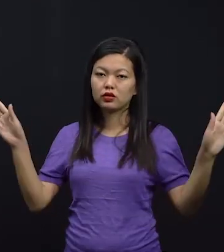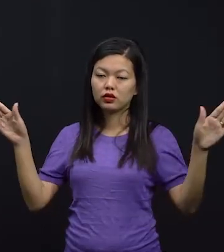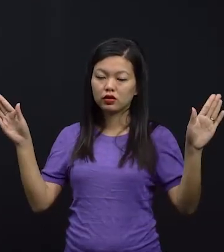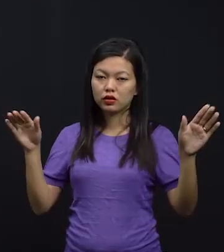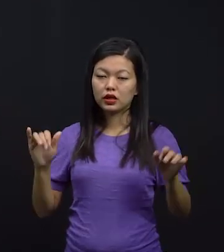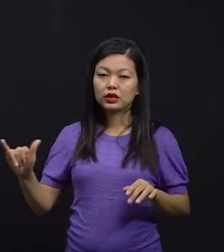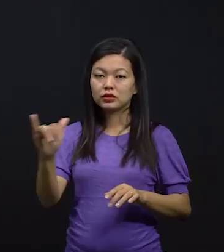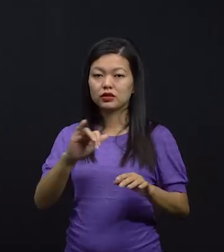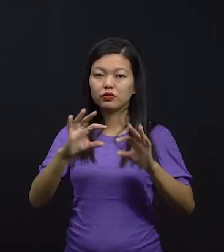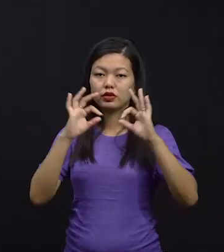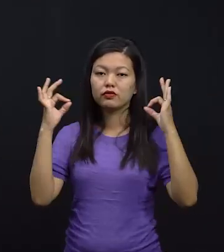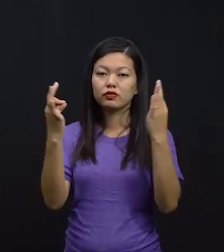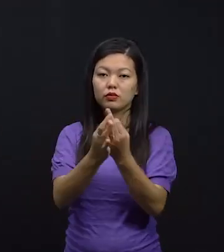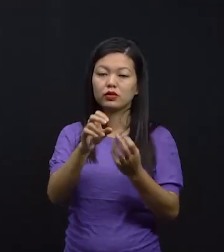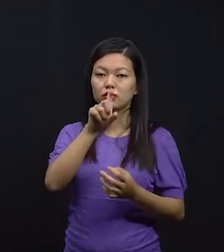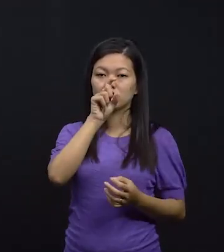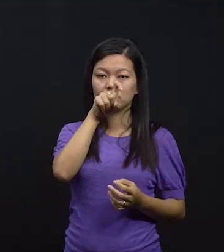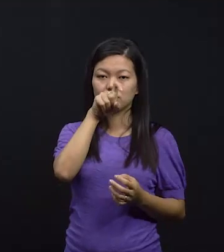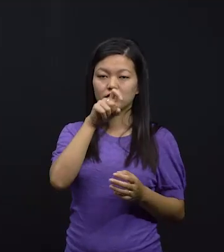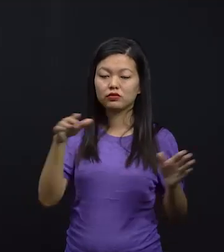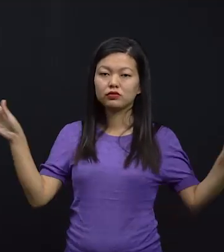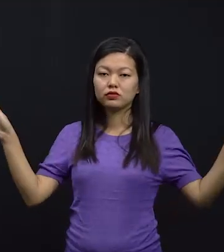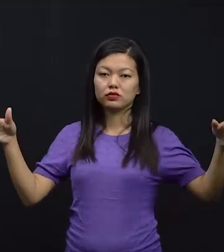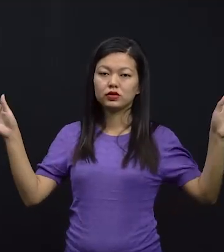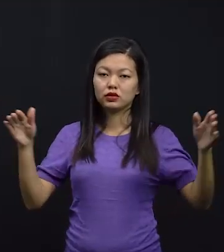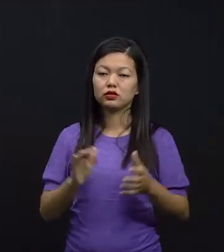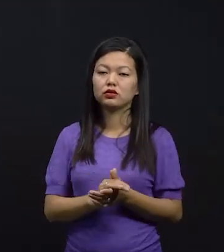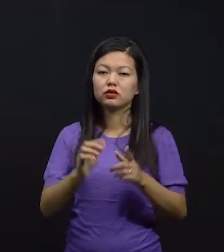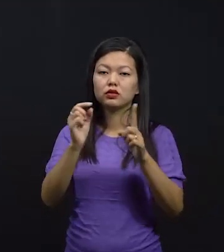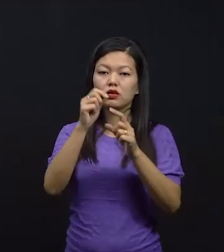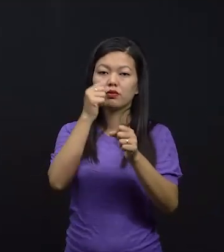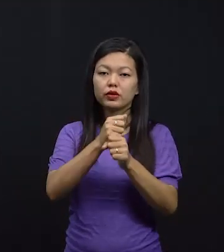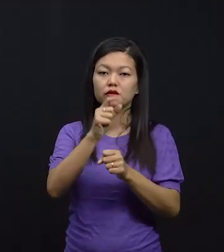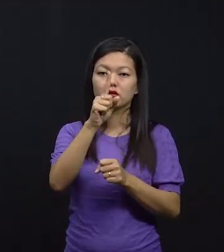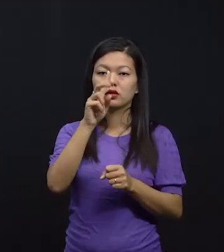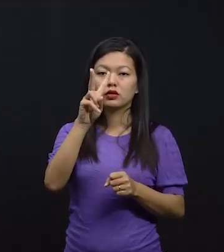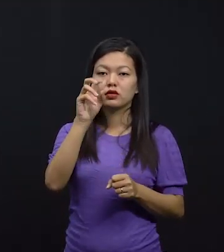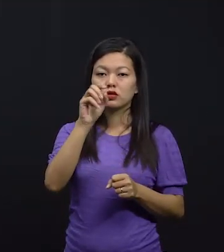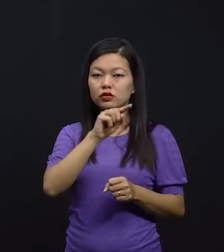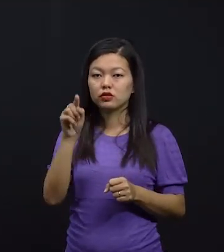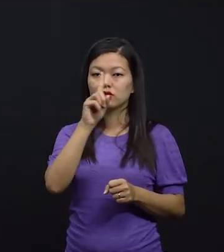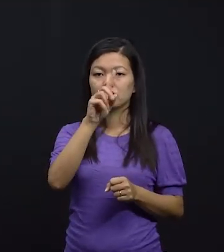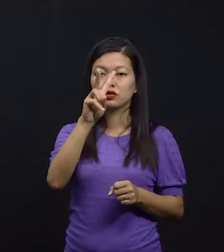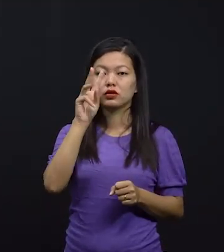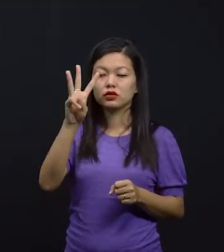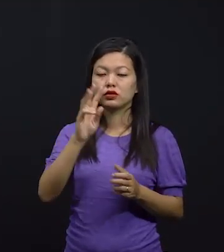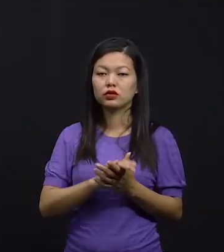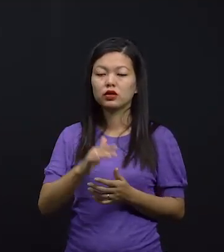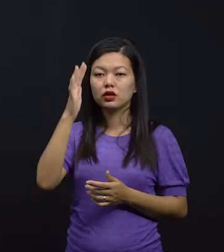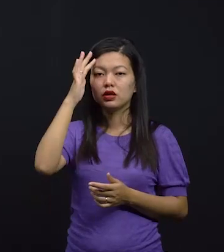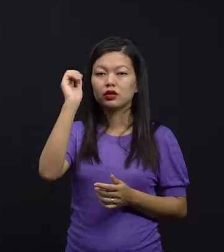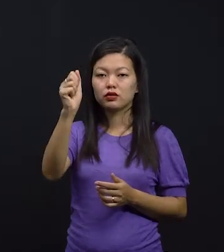for our easy understanding. You will find that in page number 120 to 123. I want you to remember the poem is